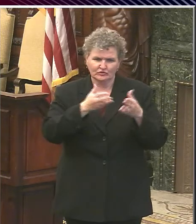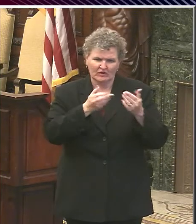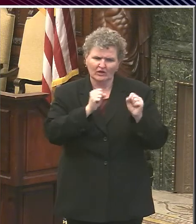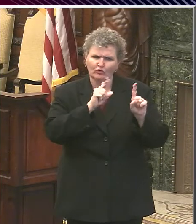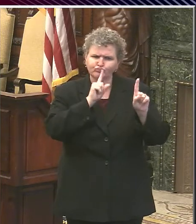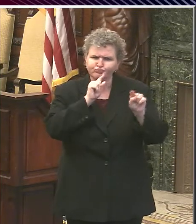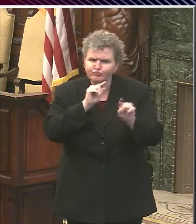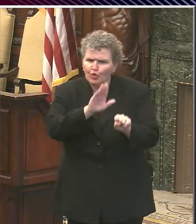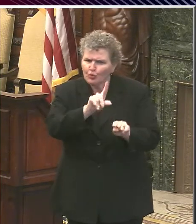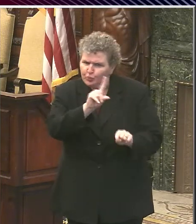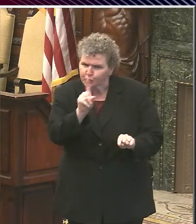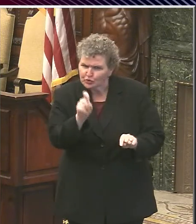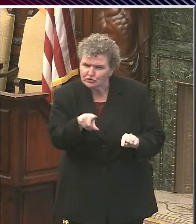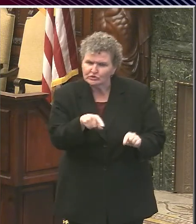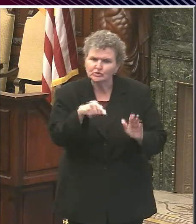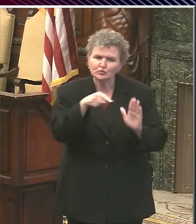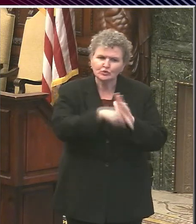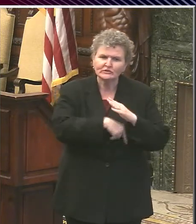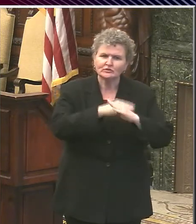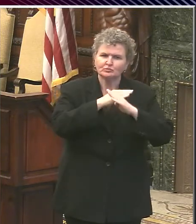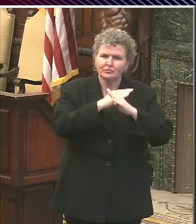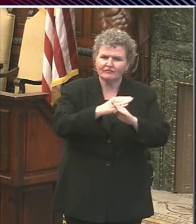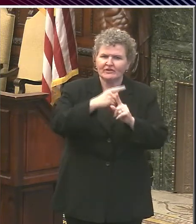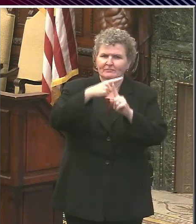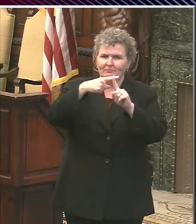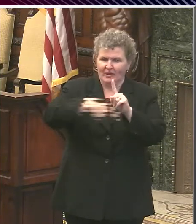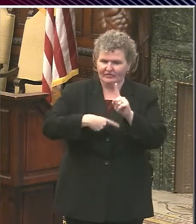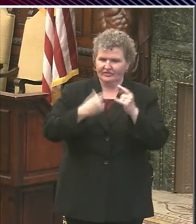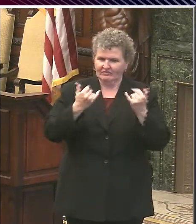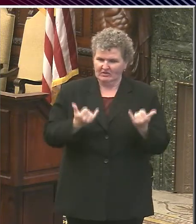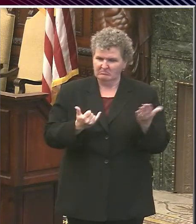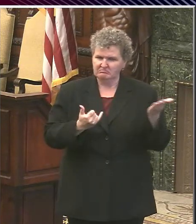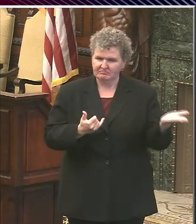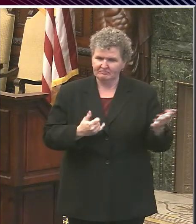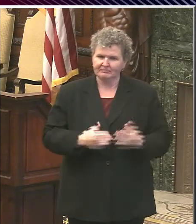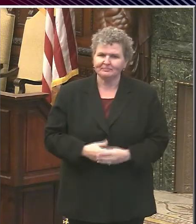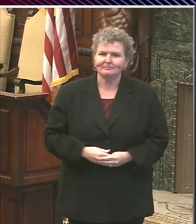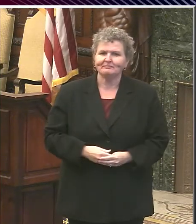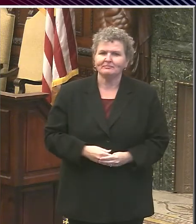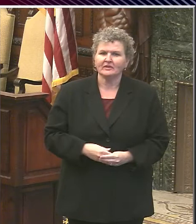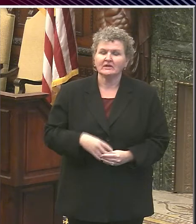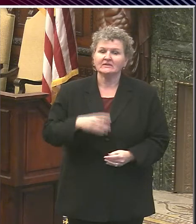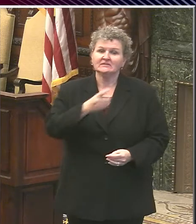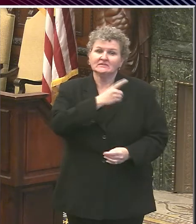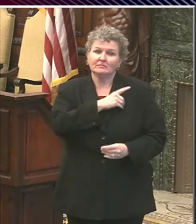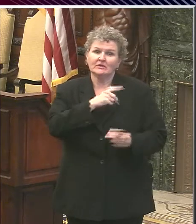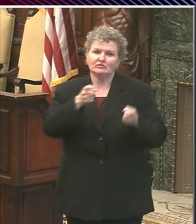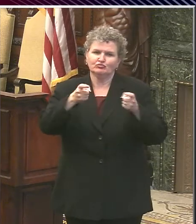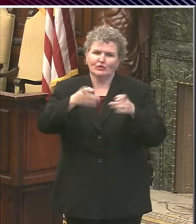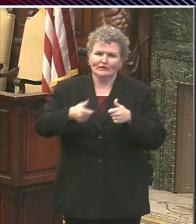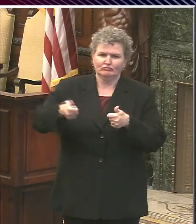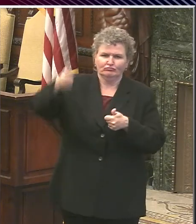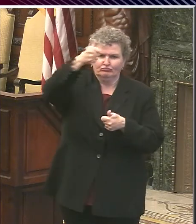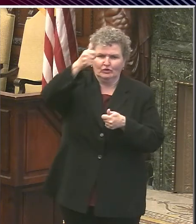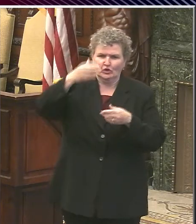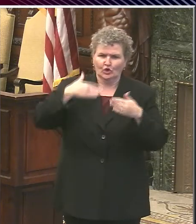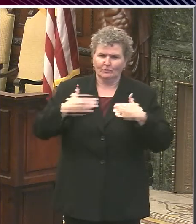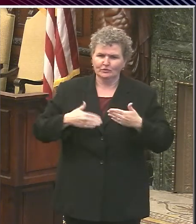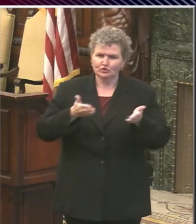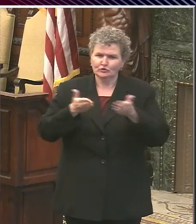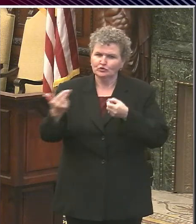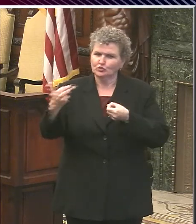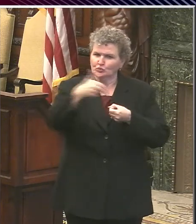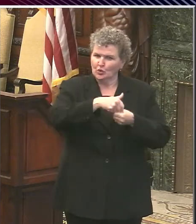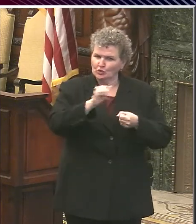Suicide Prevention Month. In addition, Eva Gladstein, Deputy Managing Director for Health and Human Services, is also joining us today to answer